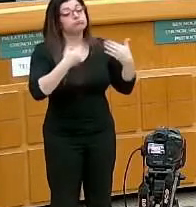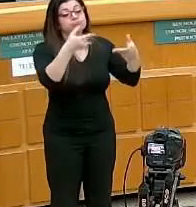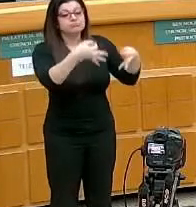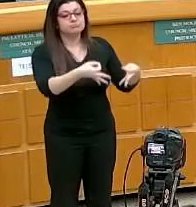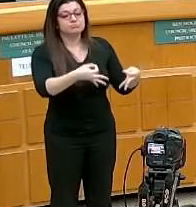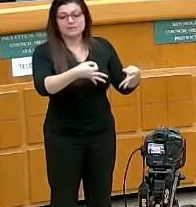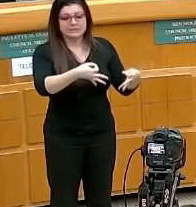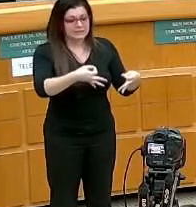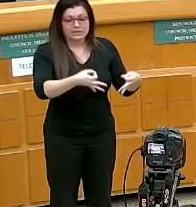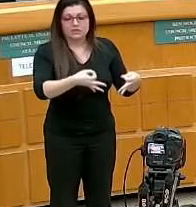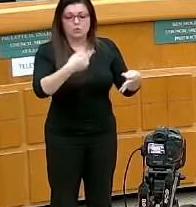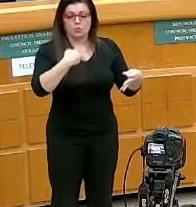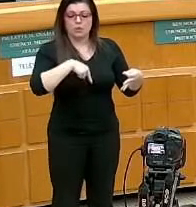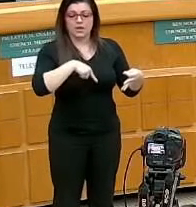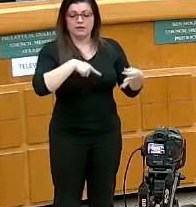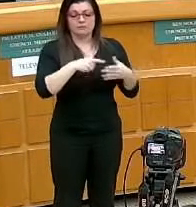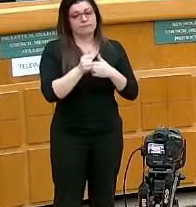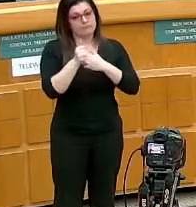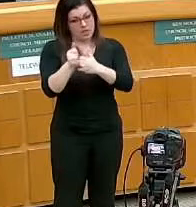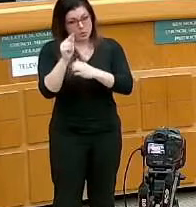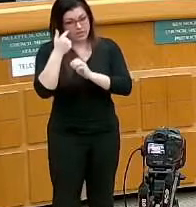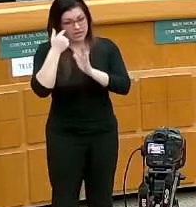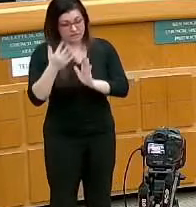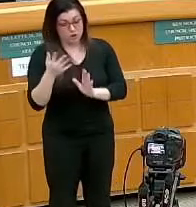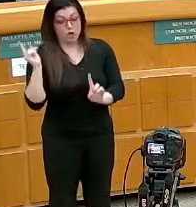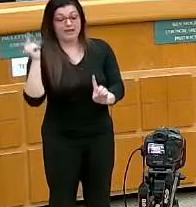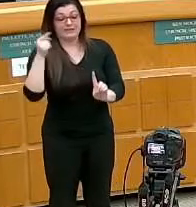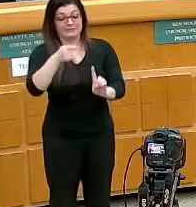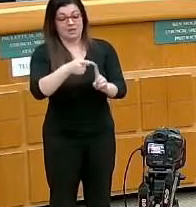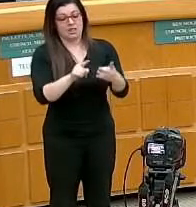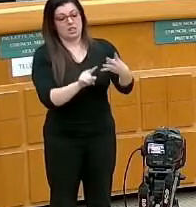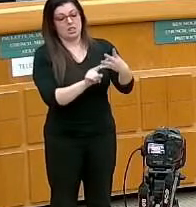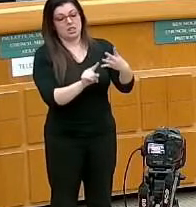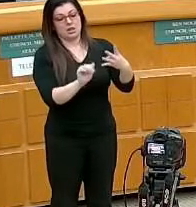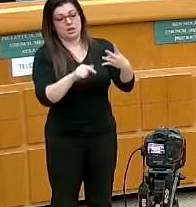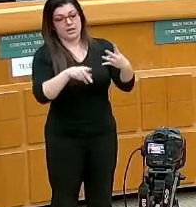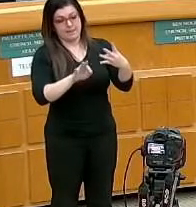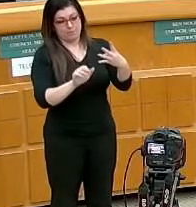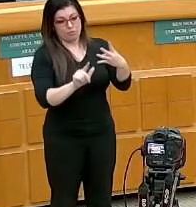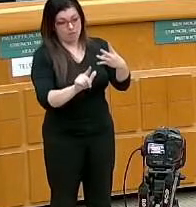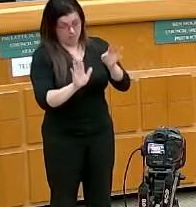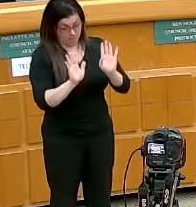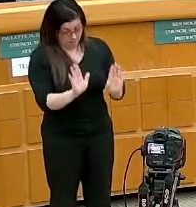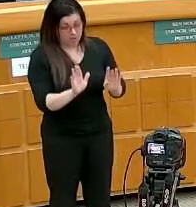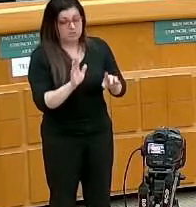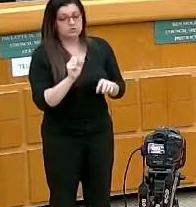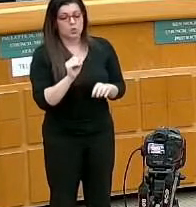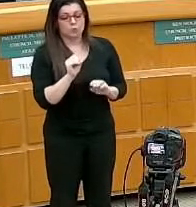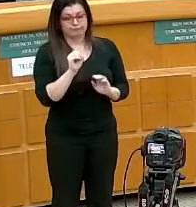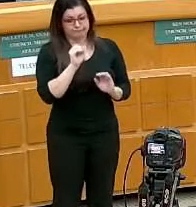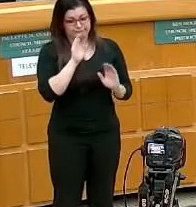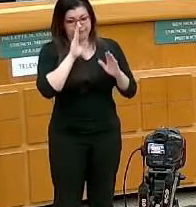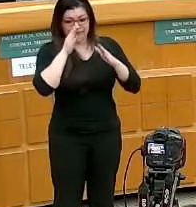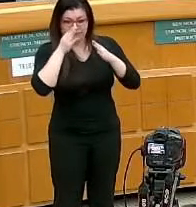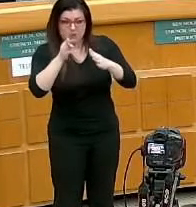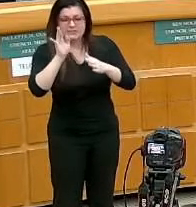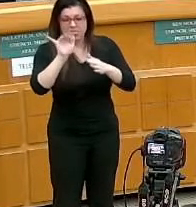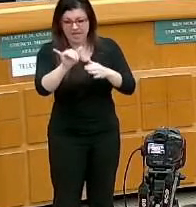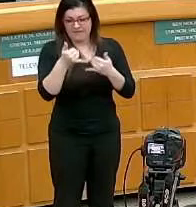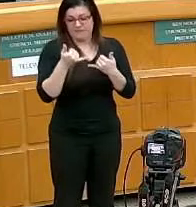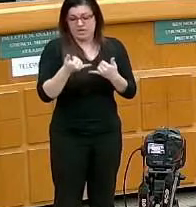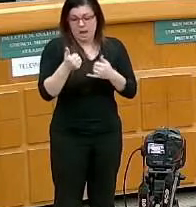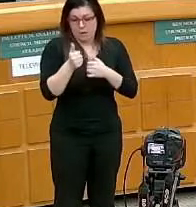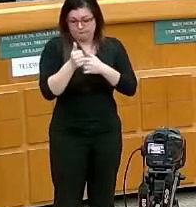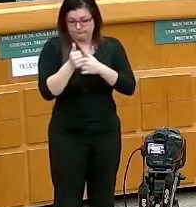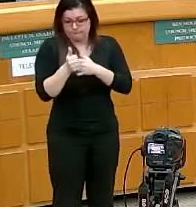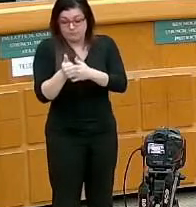that we're under the governor's order through the end of April. And so we're continuing to focus on that day by day. The work we did this